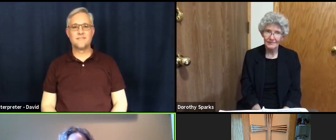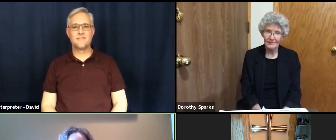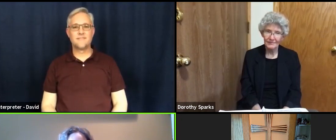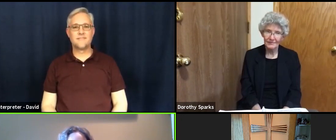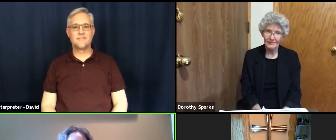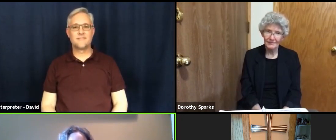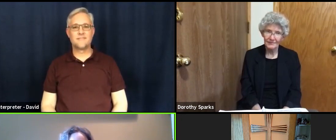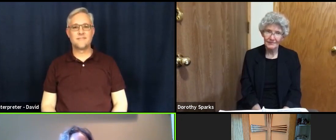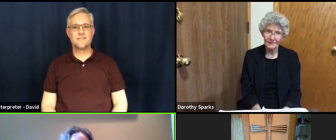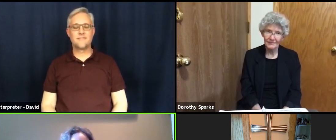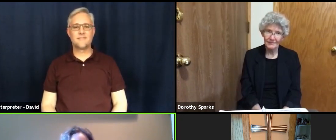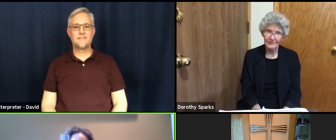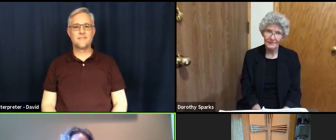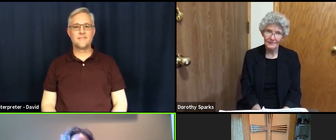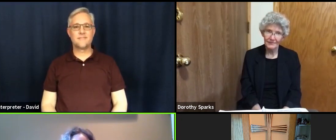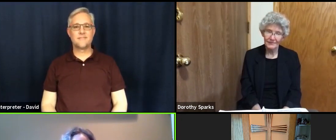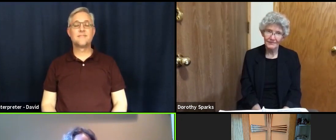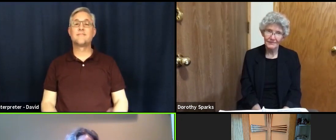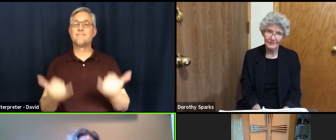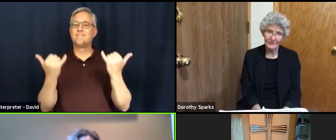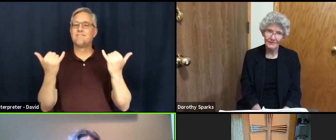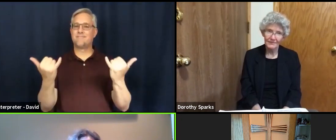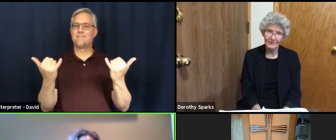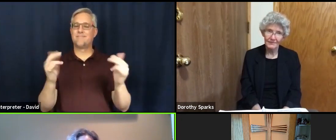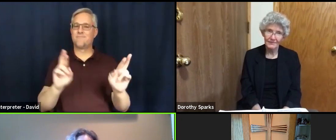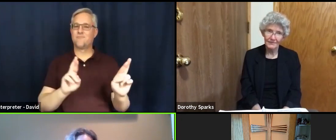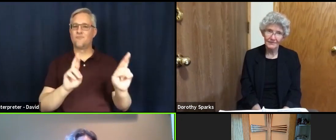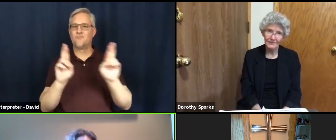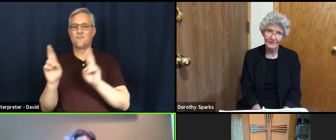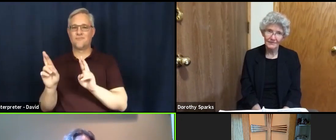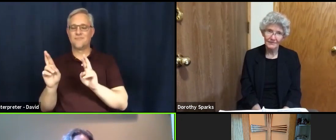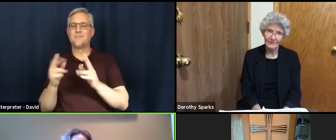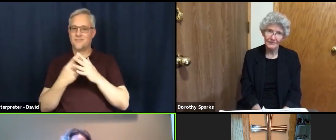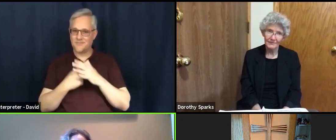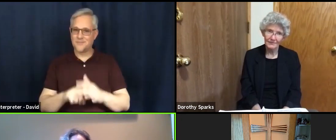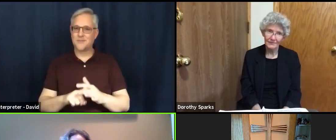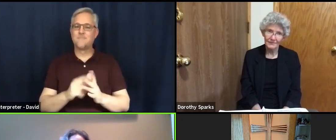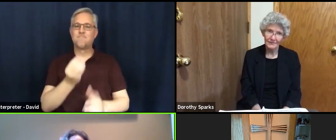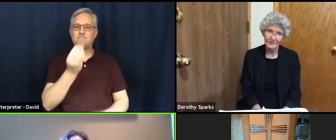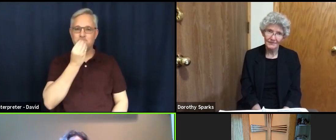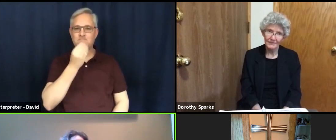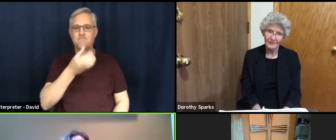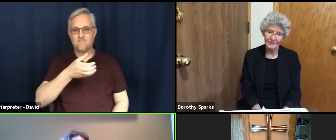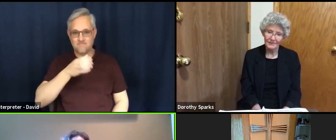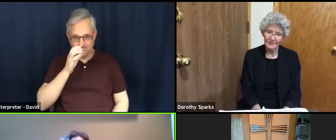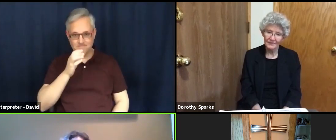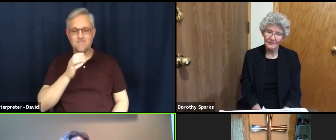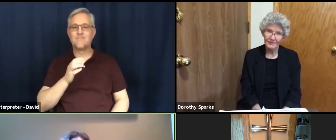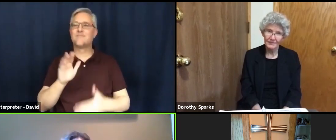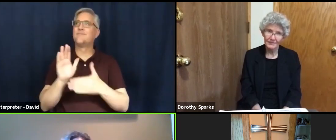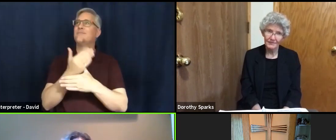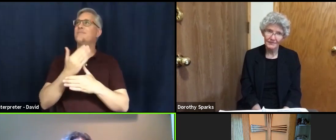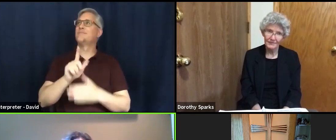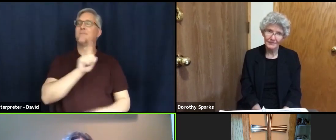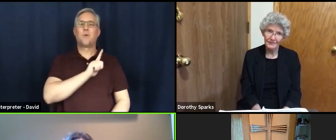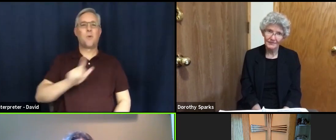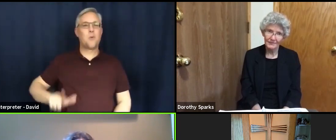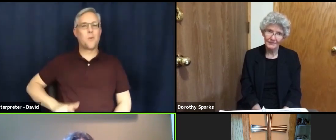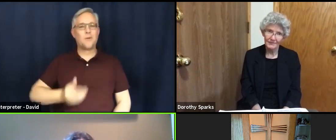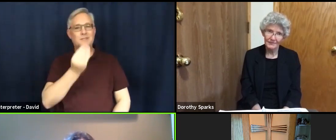And so with that, we enter into our time of the meal where we share the Lord's Supper together.